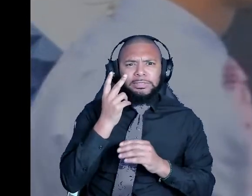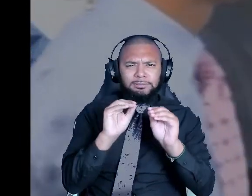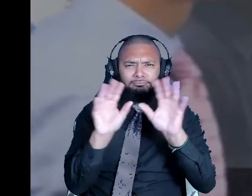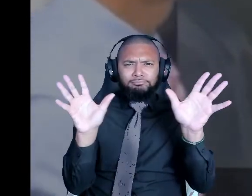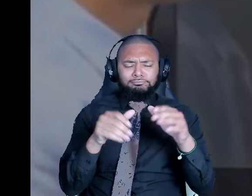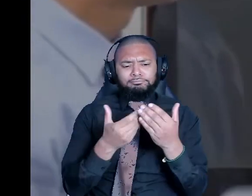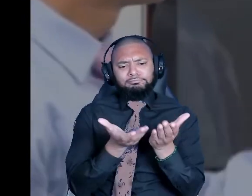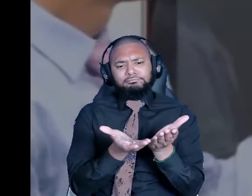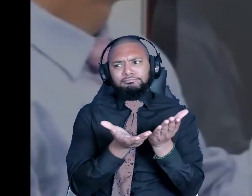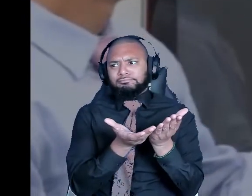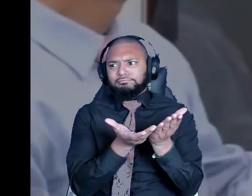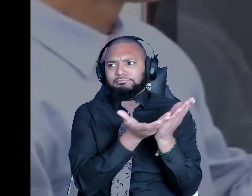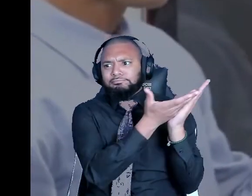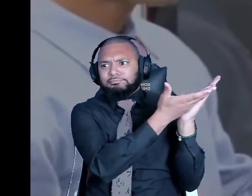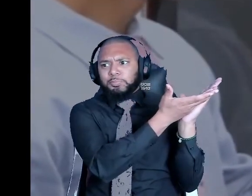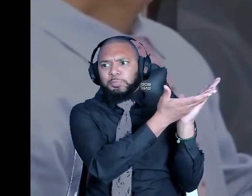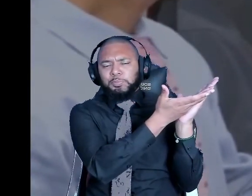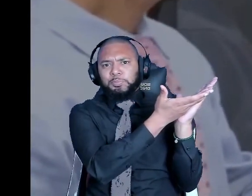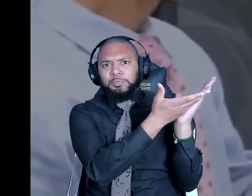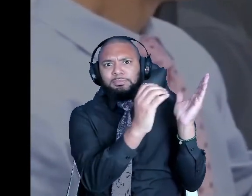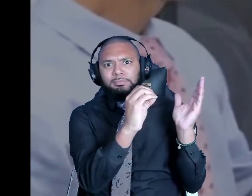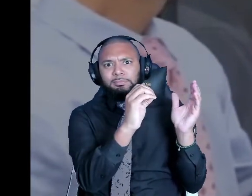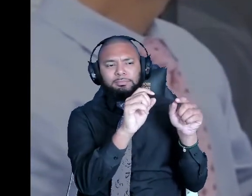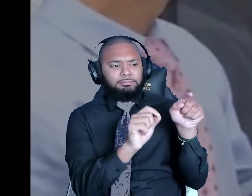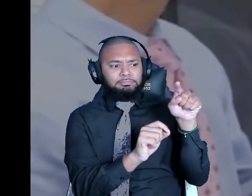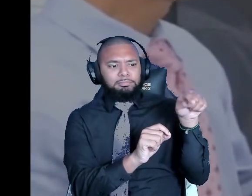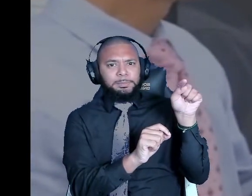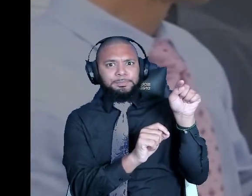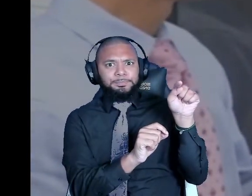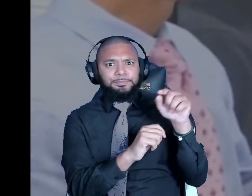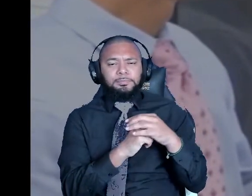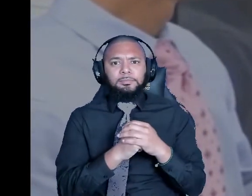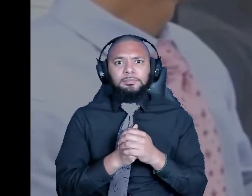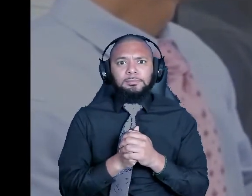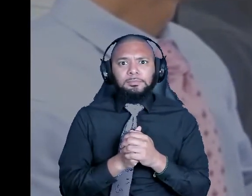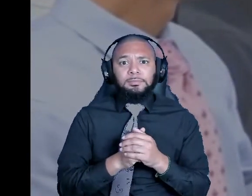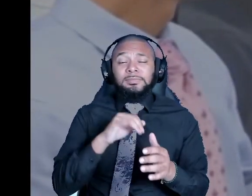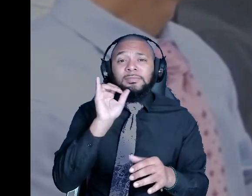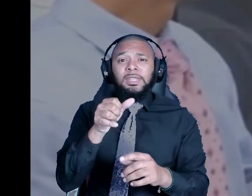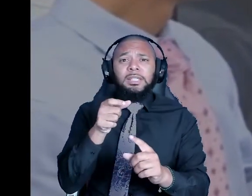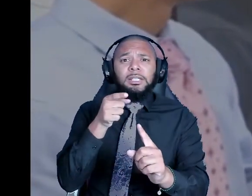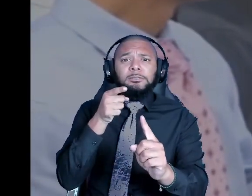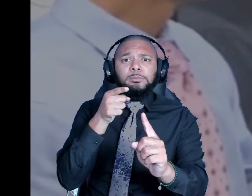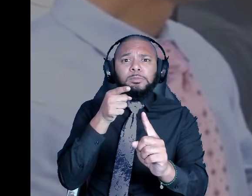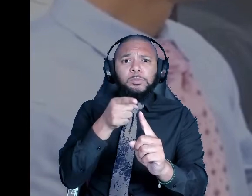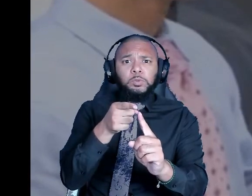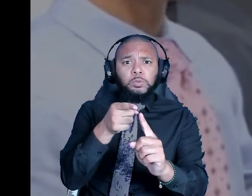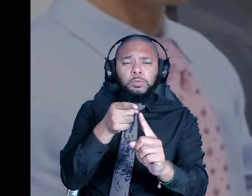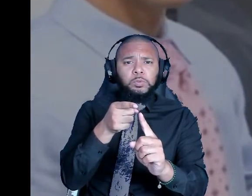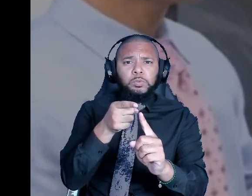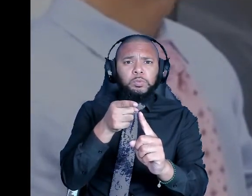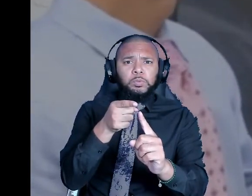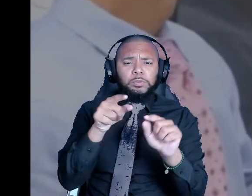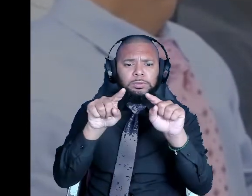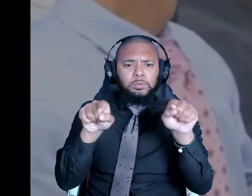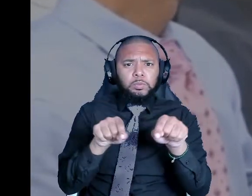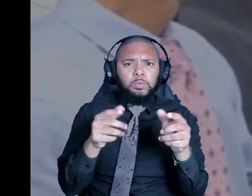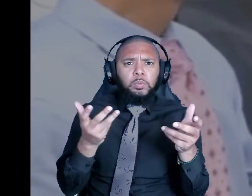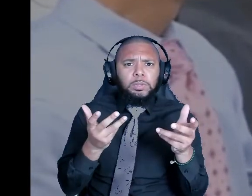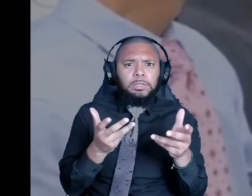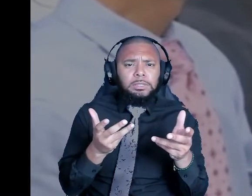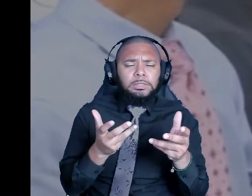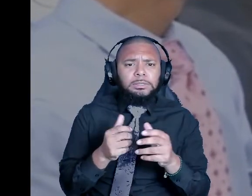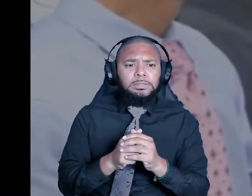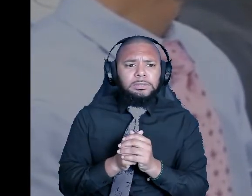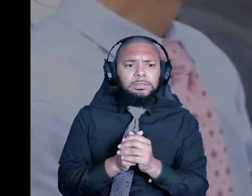here. Well, what point is that? Well, from